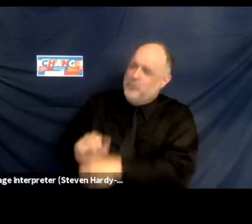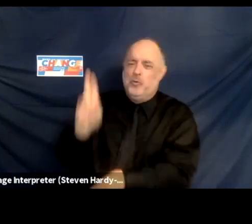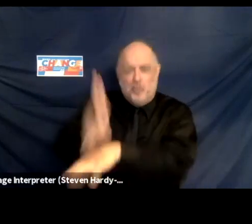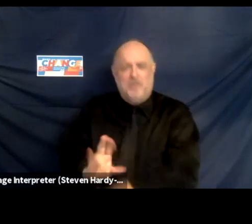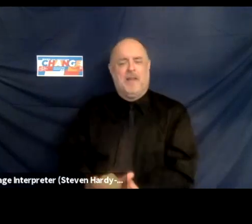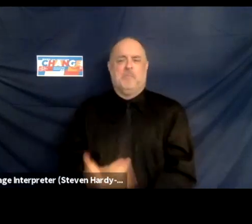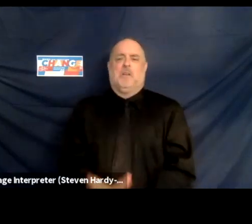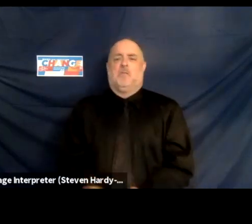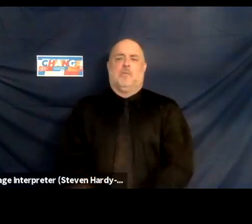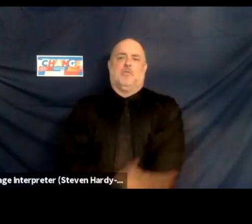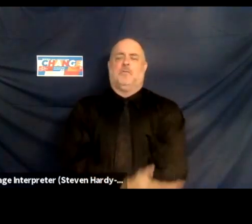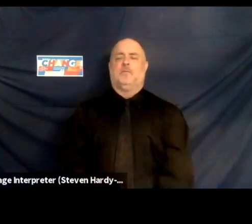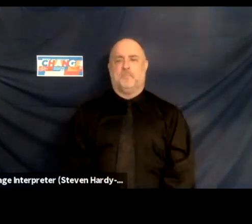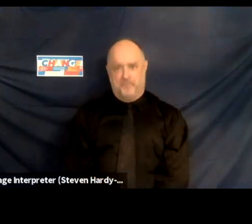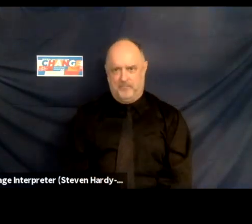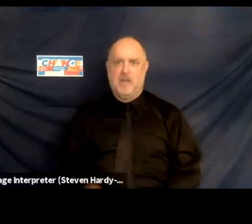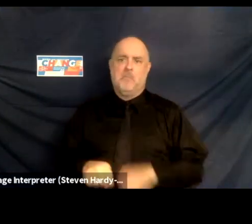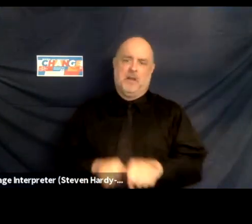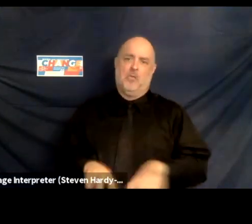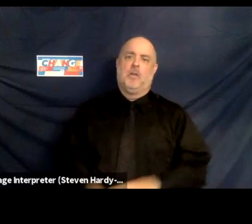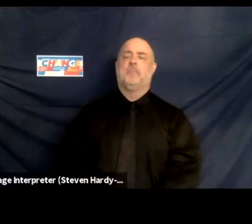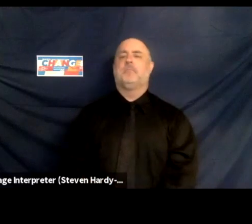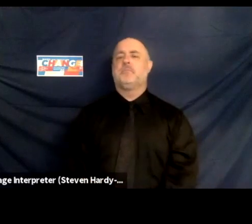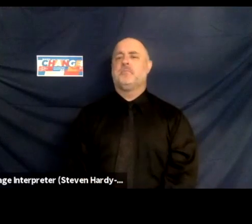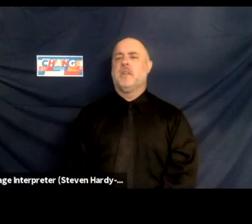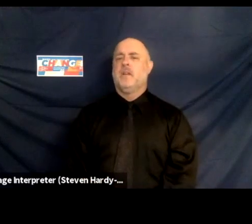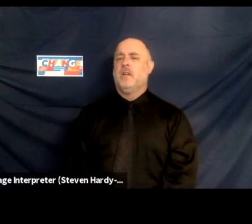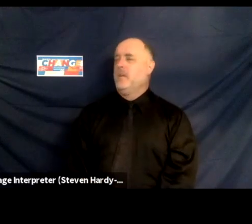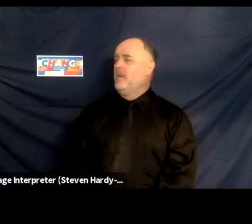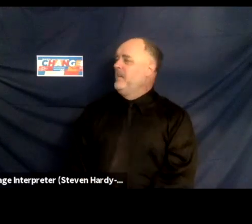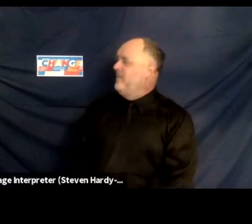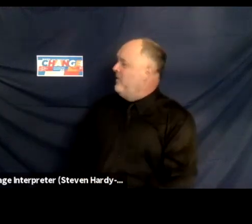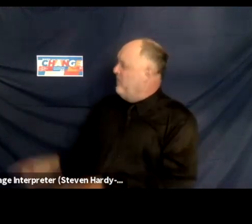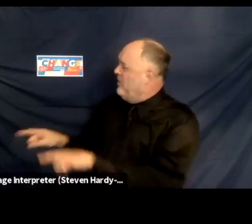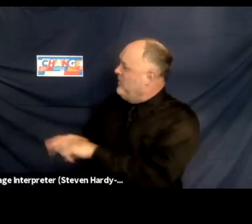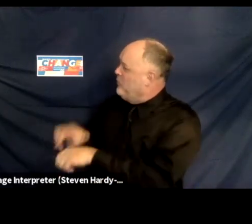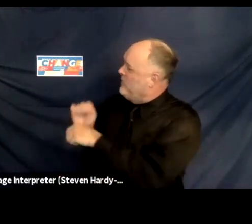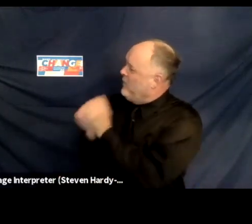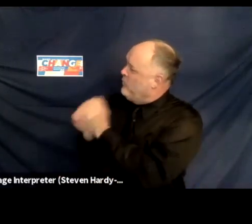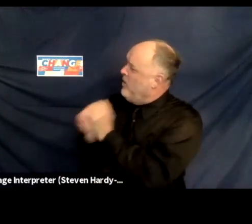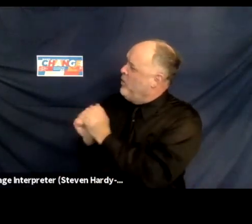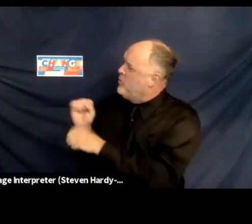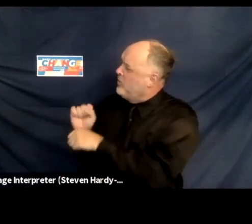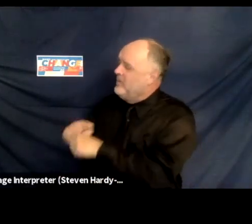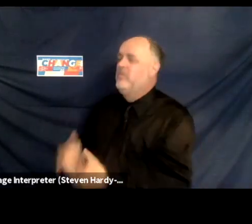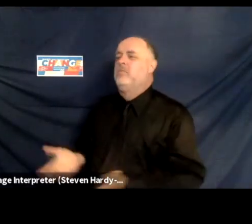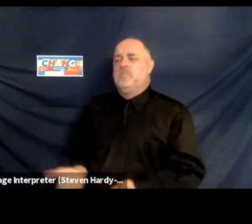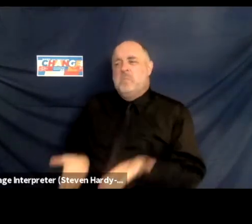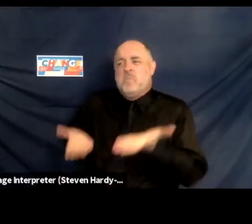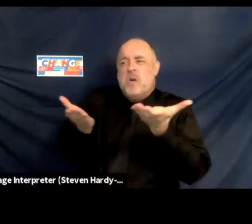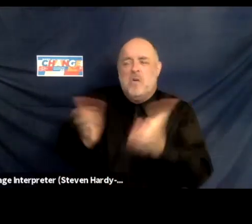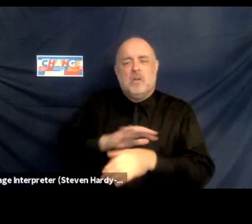I also work with colleagues in introducing complementary proposals such as Complete Streets Act and the